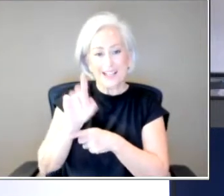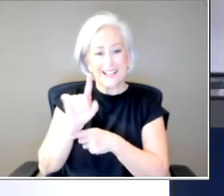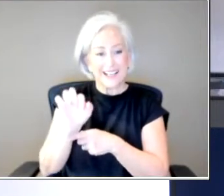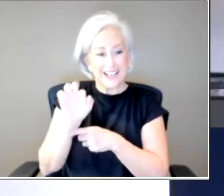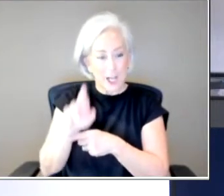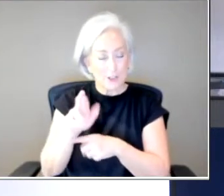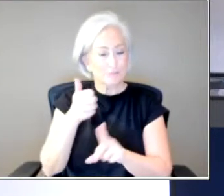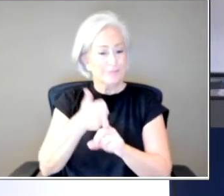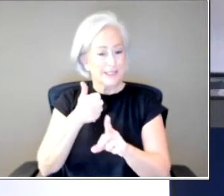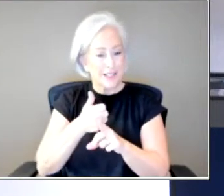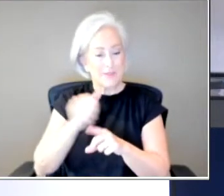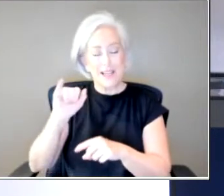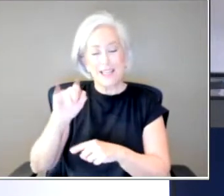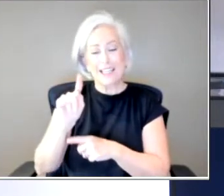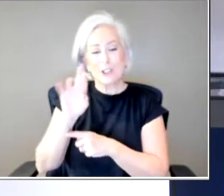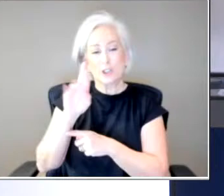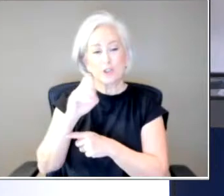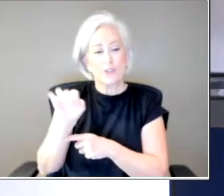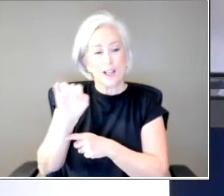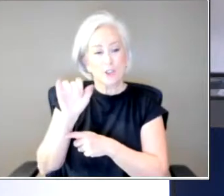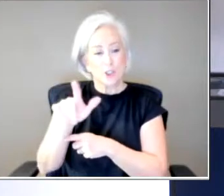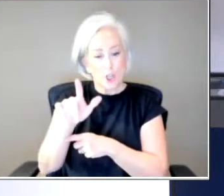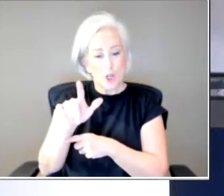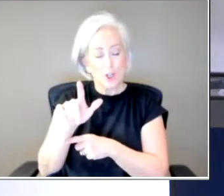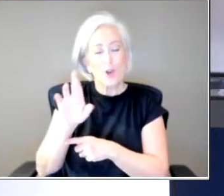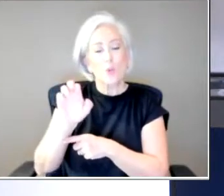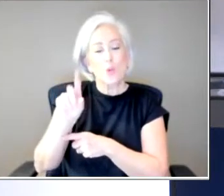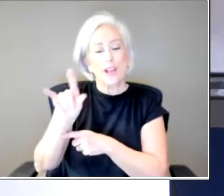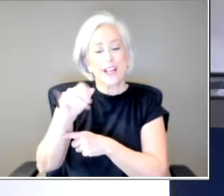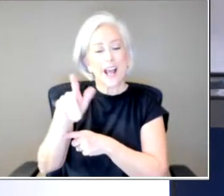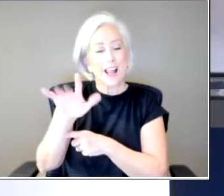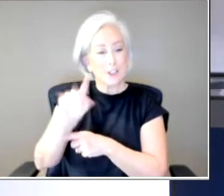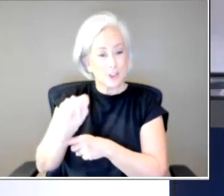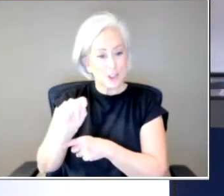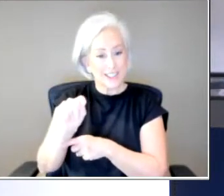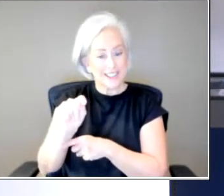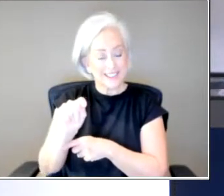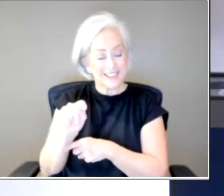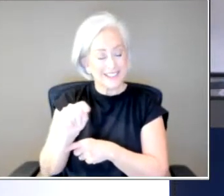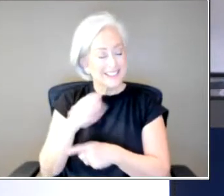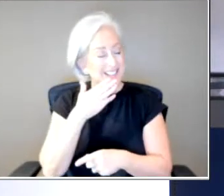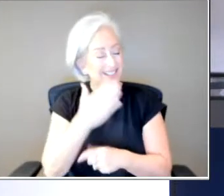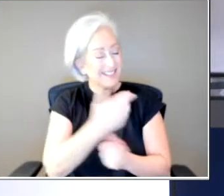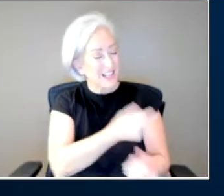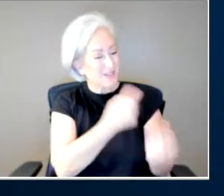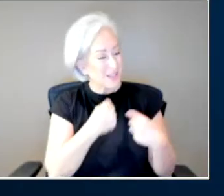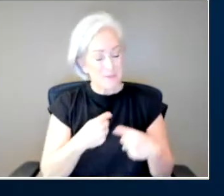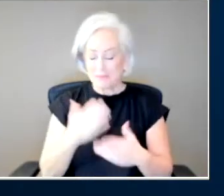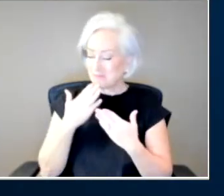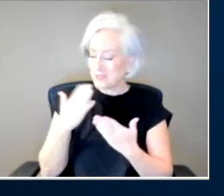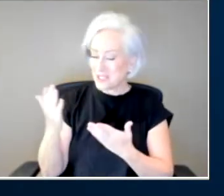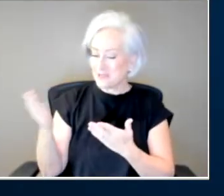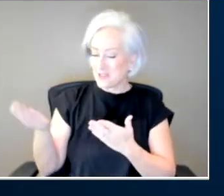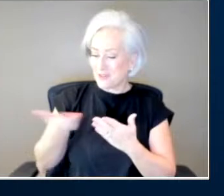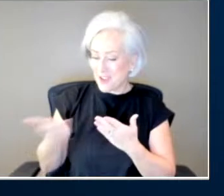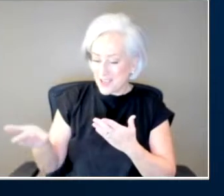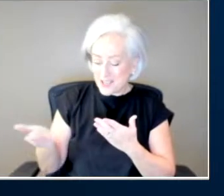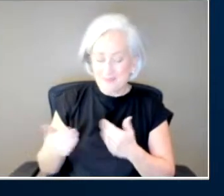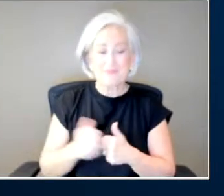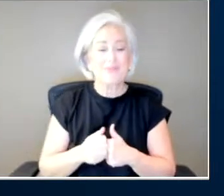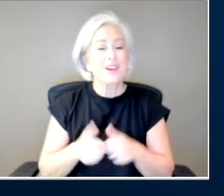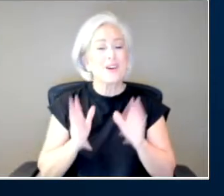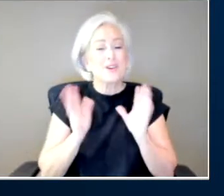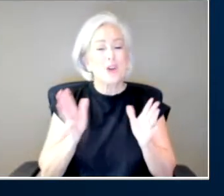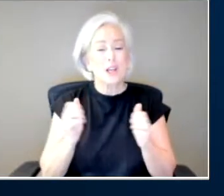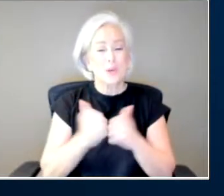of Kansas Health System. Welcome. How are you? I'm good. Thanks for having me. Yeah, great. Great to have you with us this morning. We're also talking with one of his recent